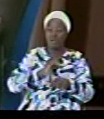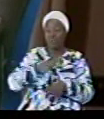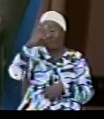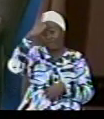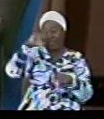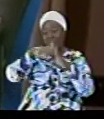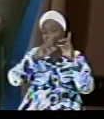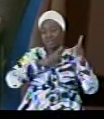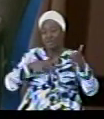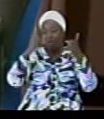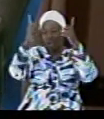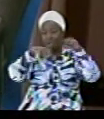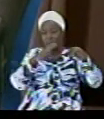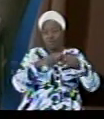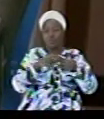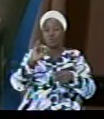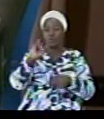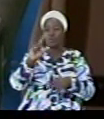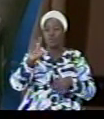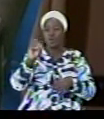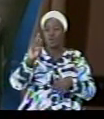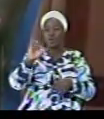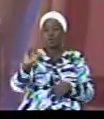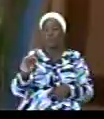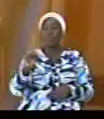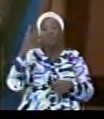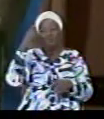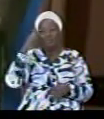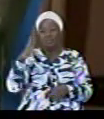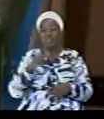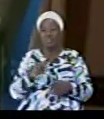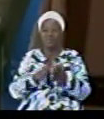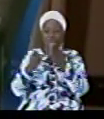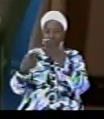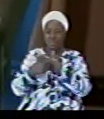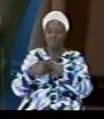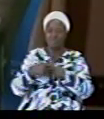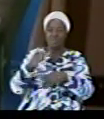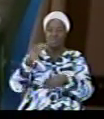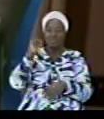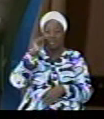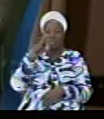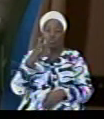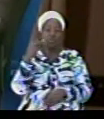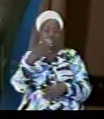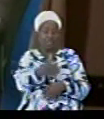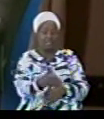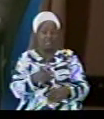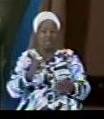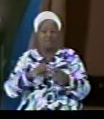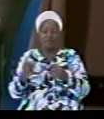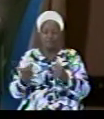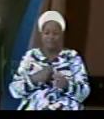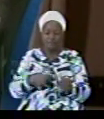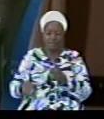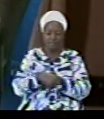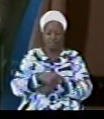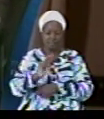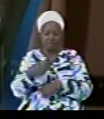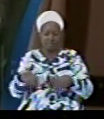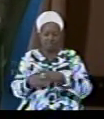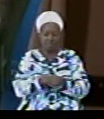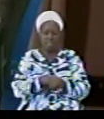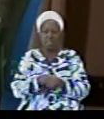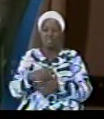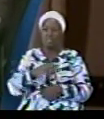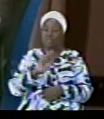to Ilorin for the Global Crusade, I happened to be there the first day, second day, third day I could not come